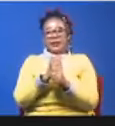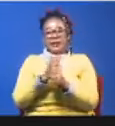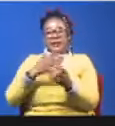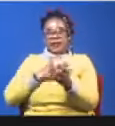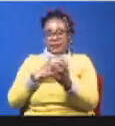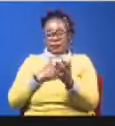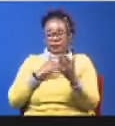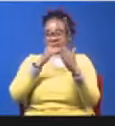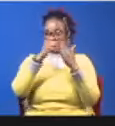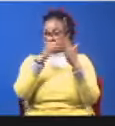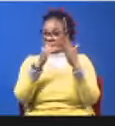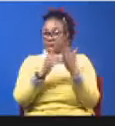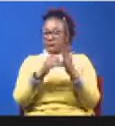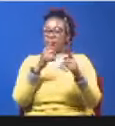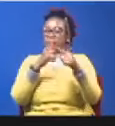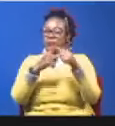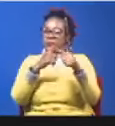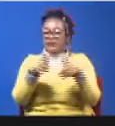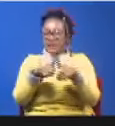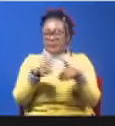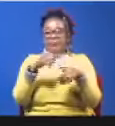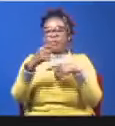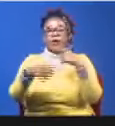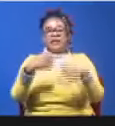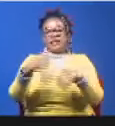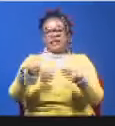tax laws, positive and progressive